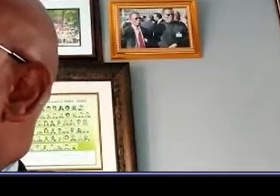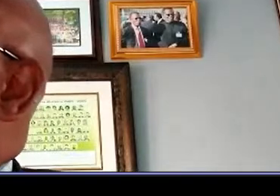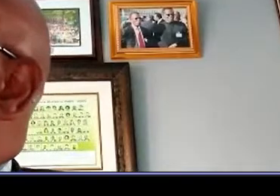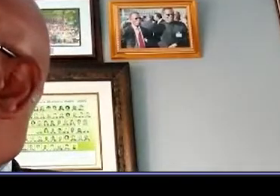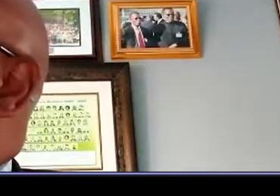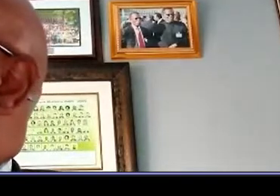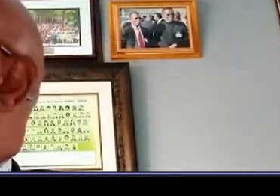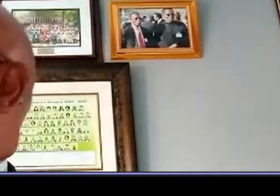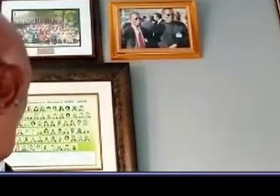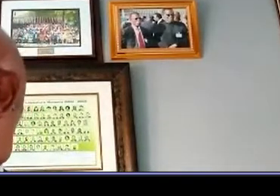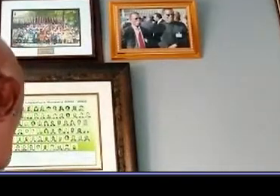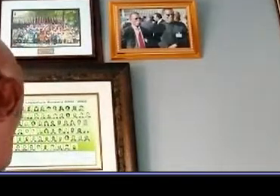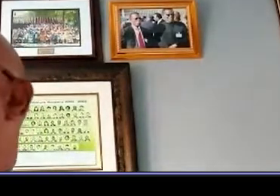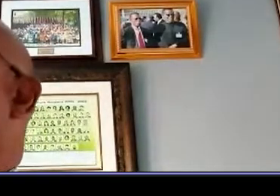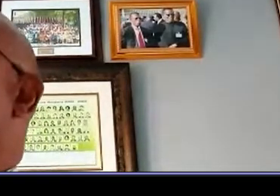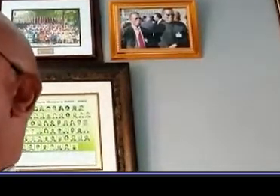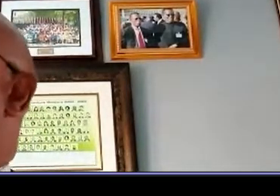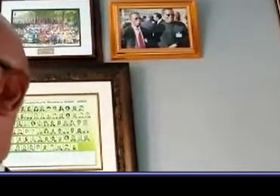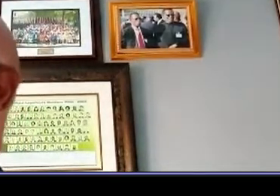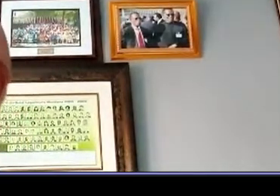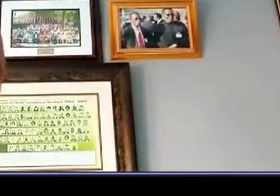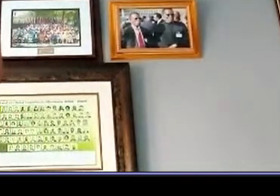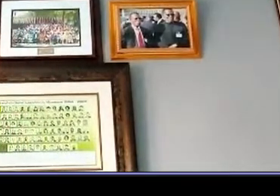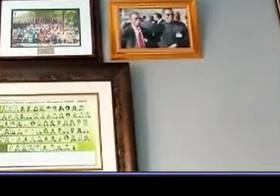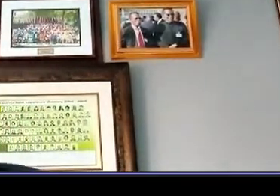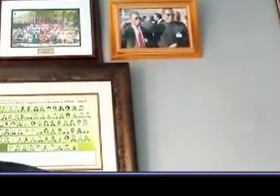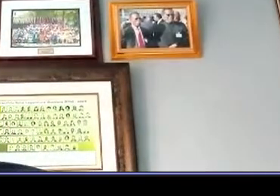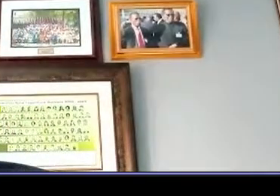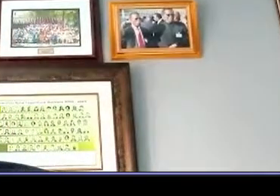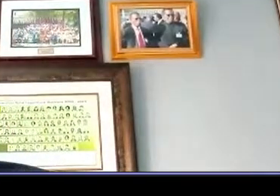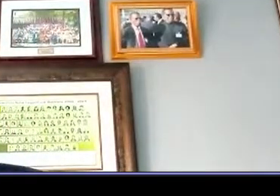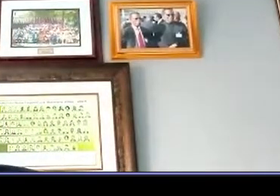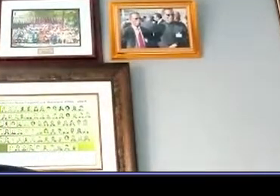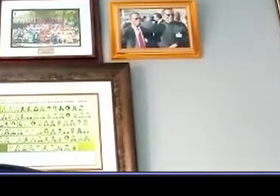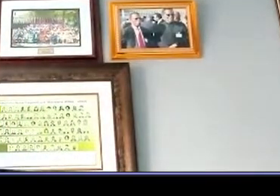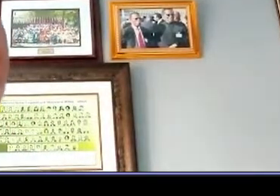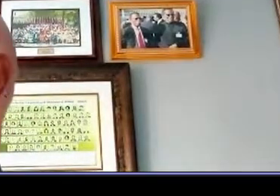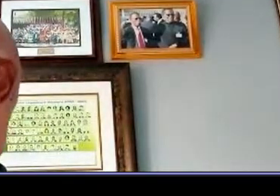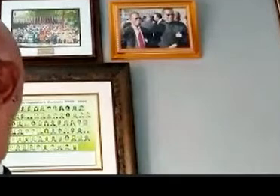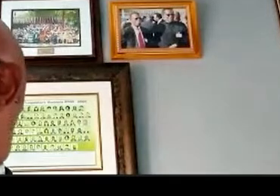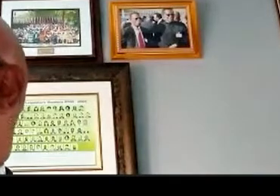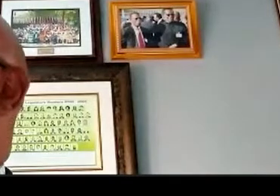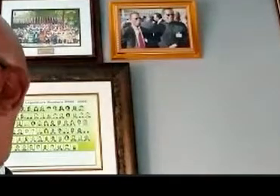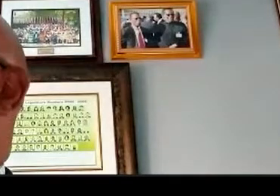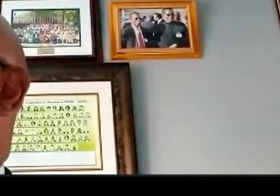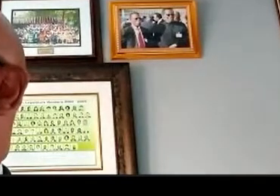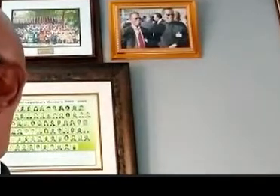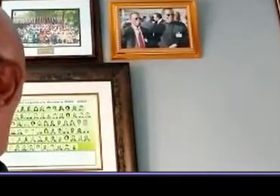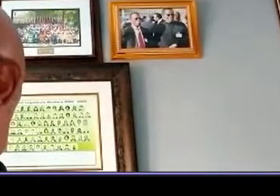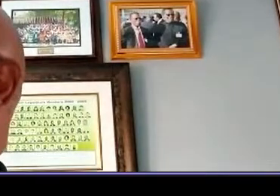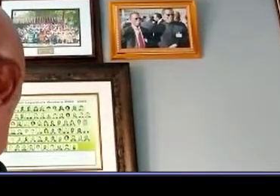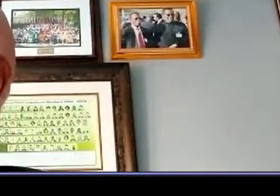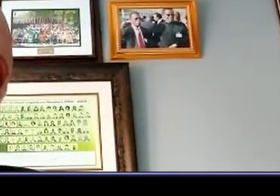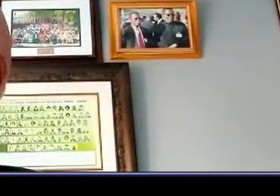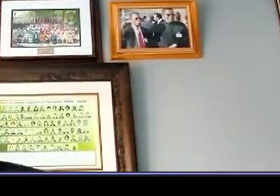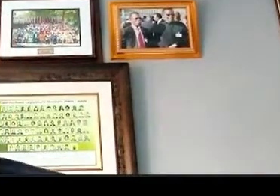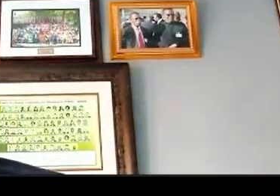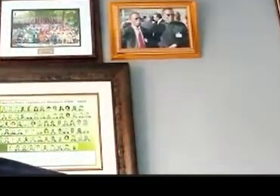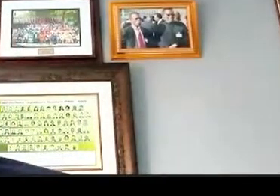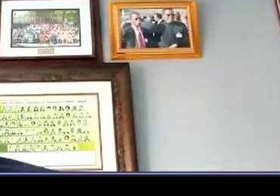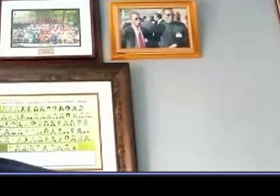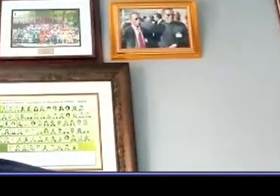Givetash highlights this issue in the deadly floods code in KZN as